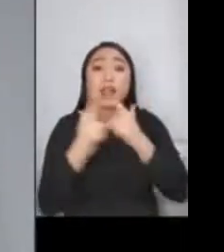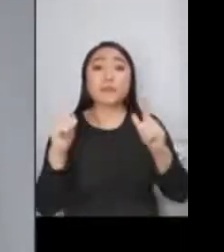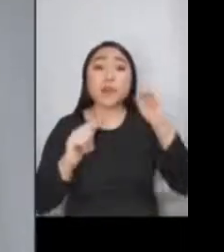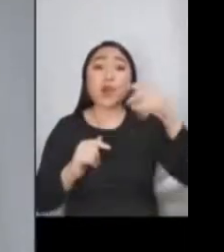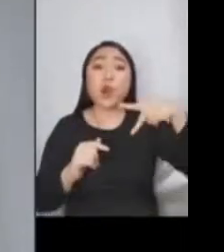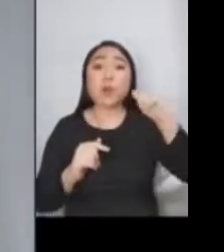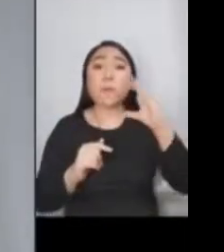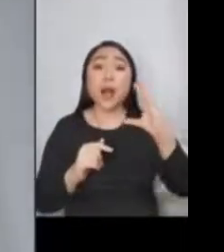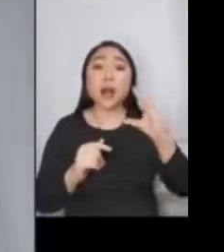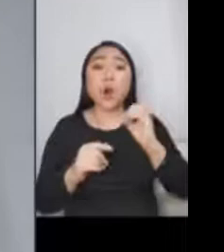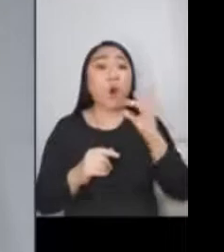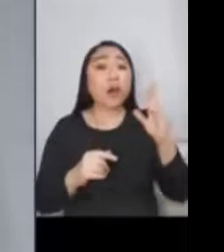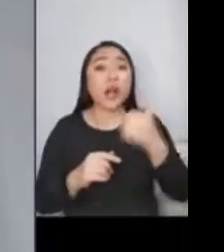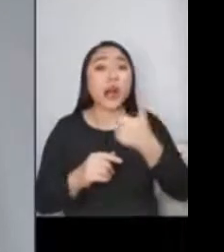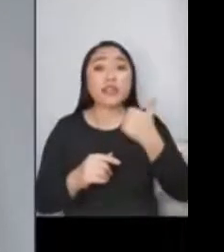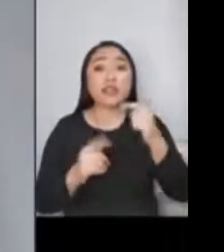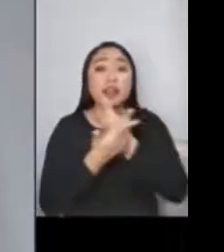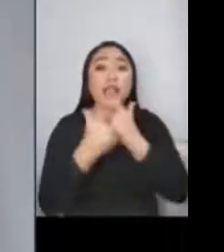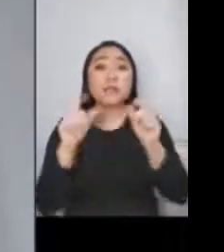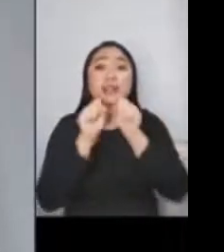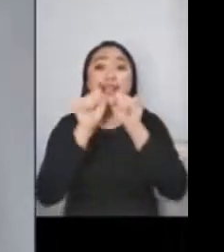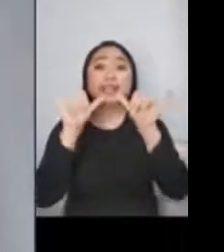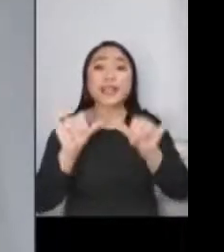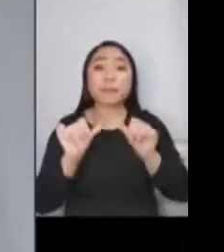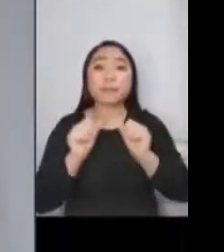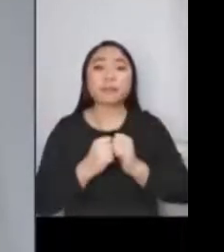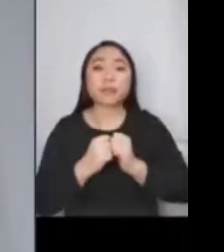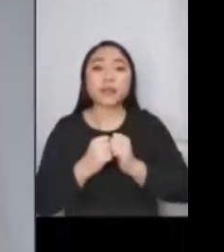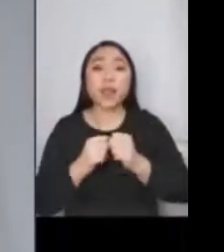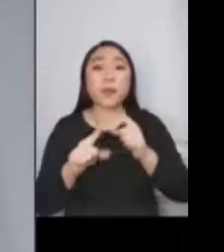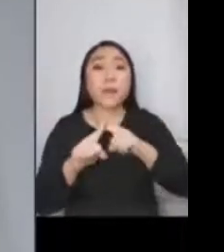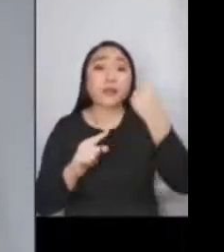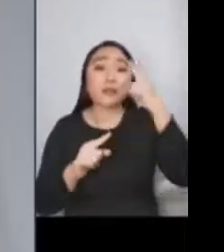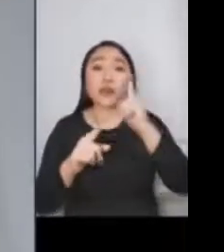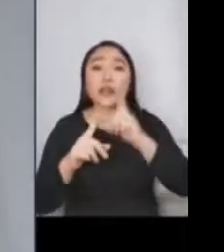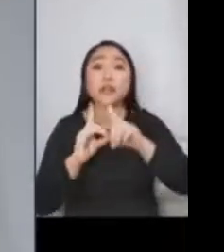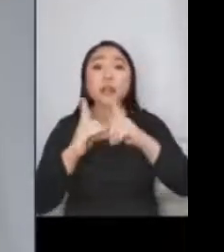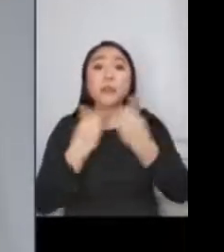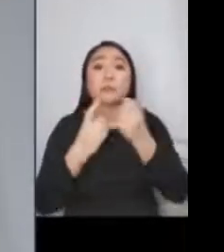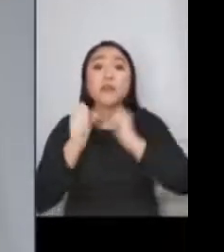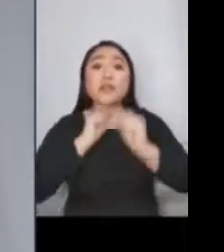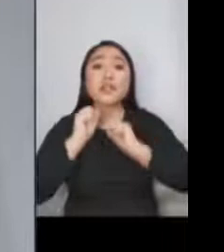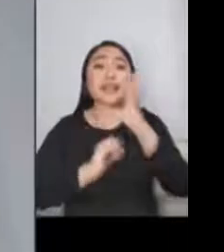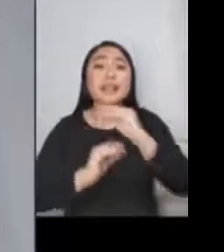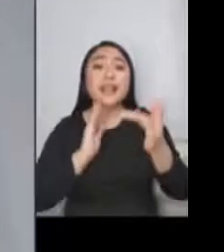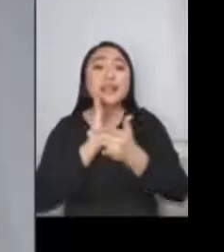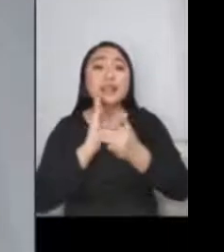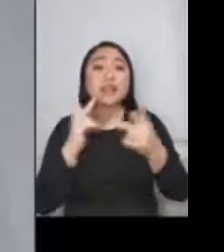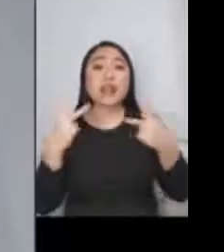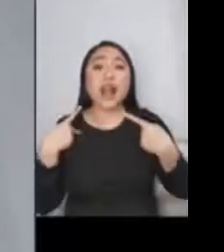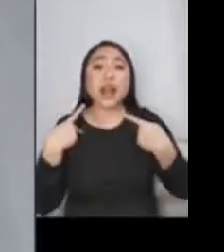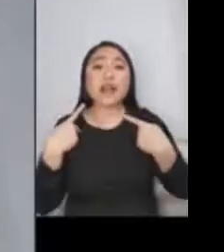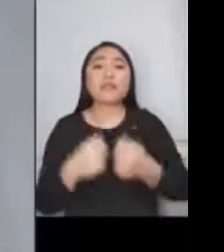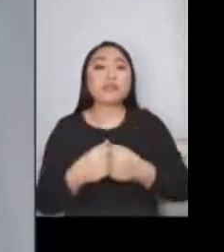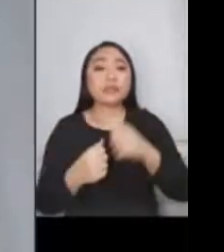using a library OPAC or any or other library system. For the Department of Science and Technology,